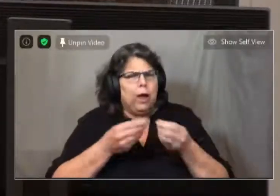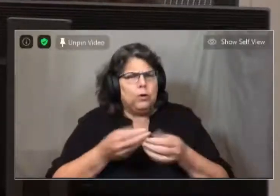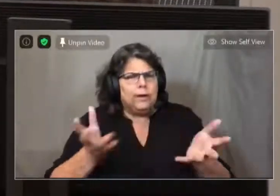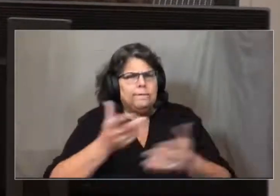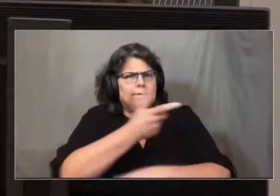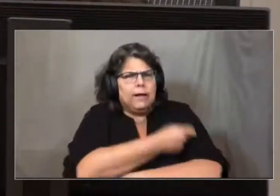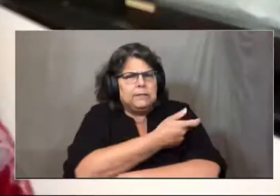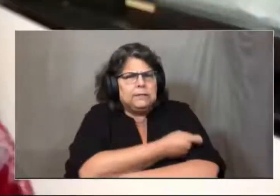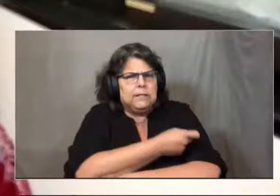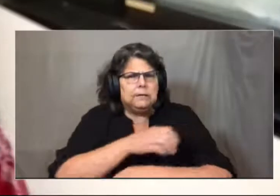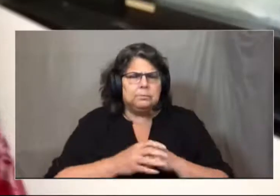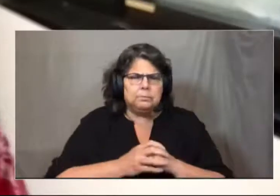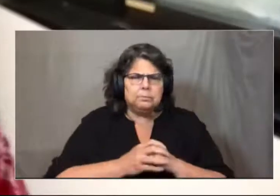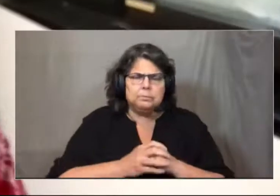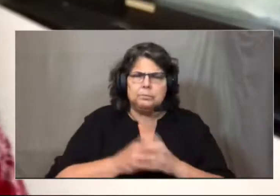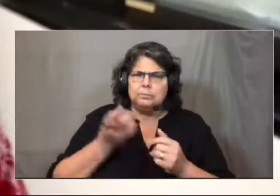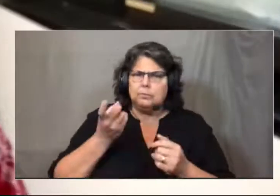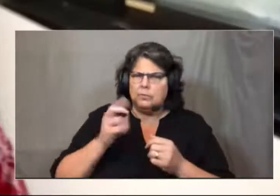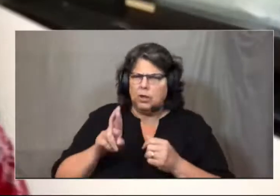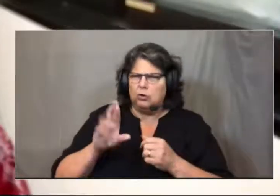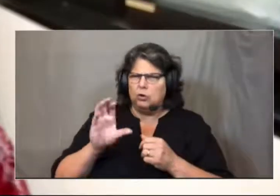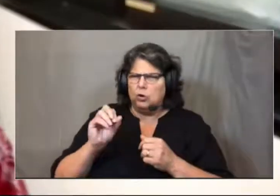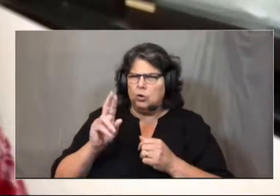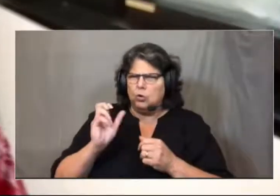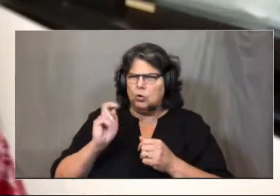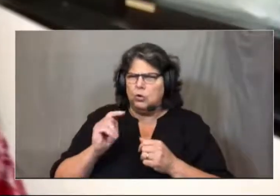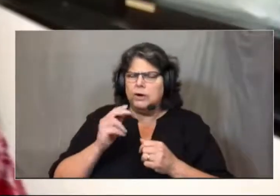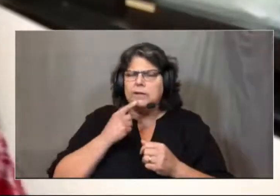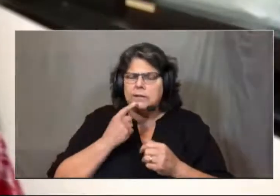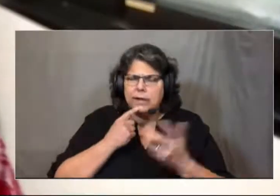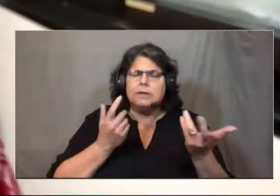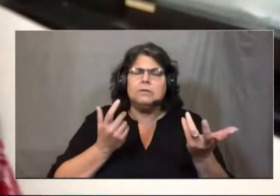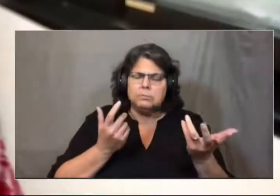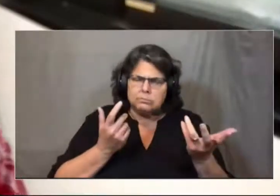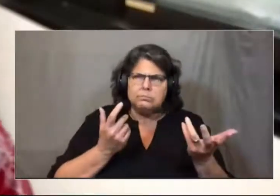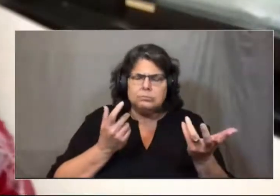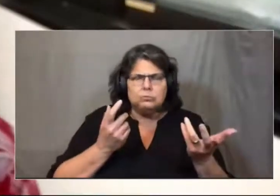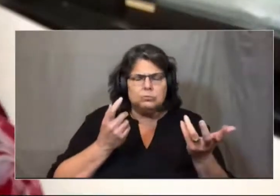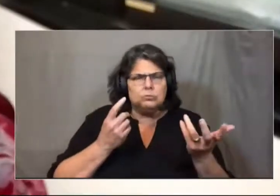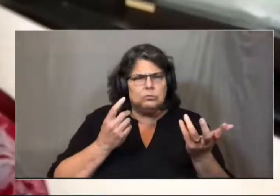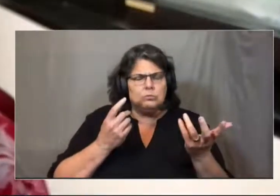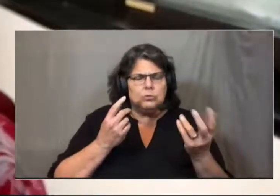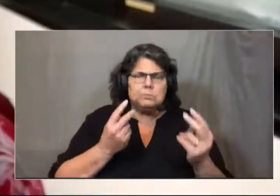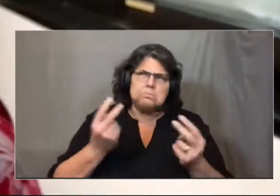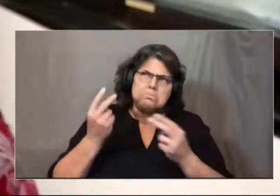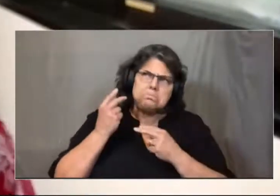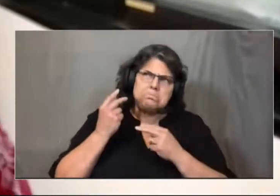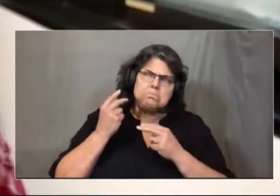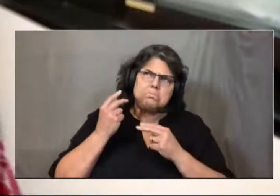We are looking at that from the point of view of how would we do, how have we done